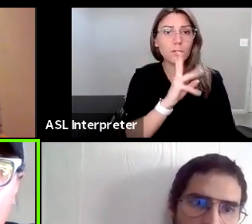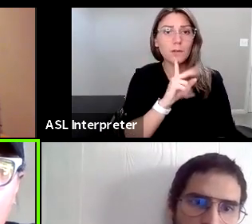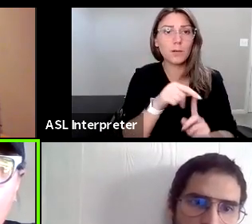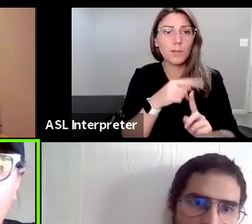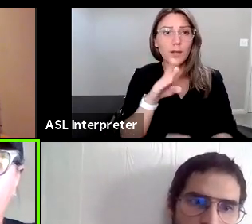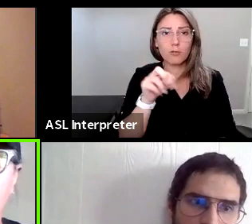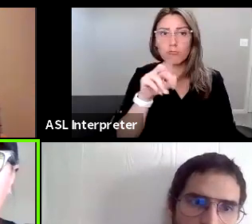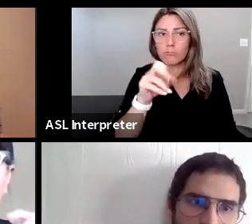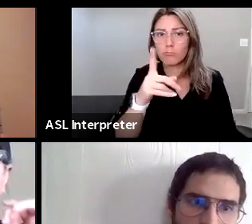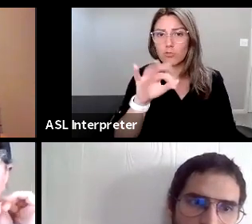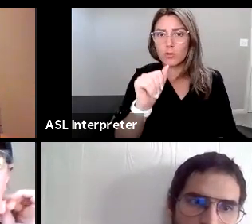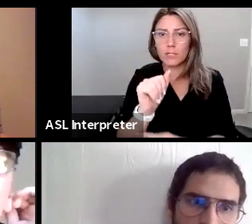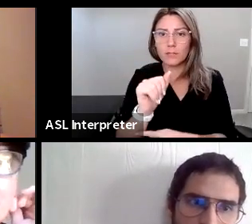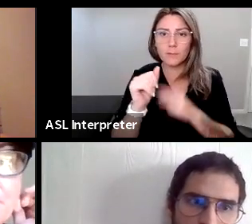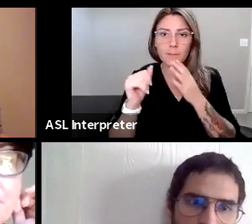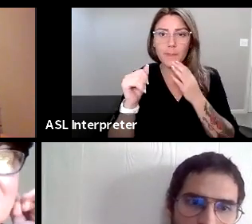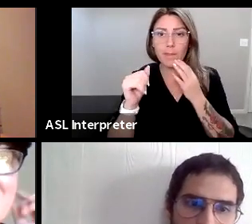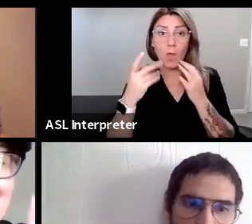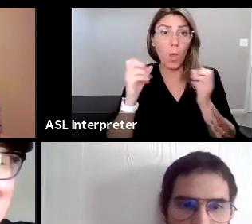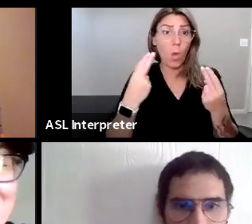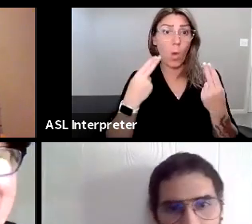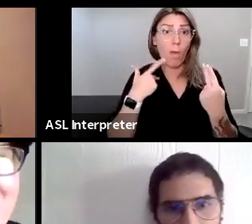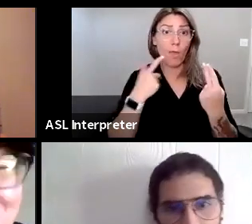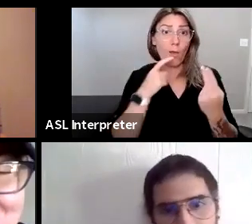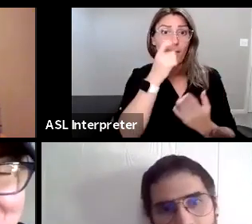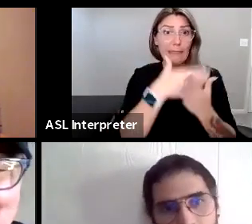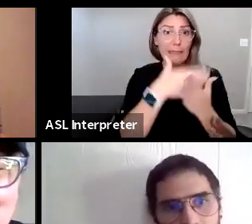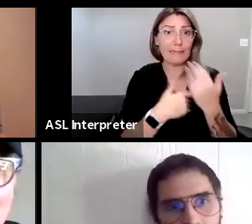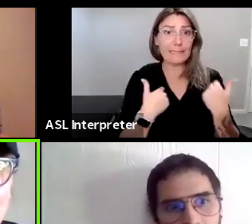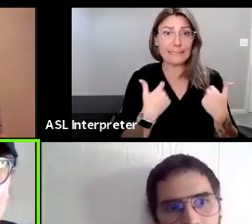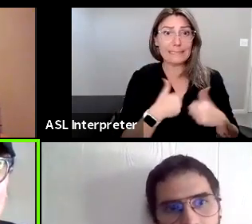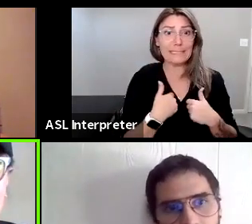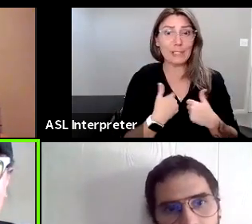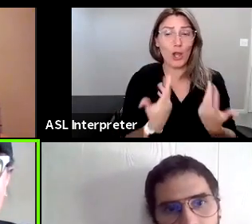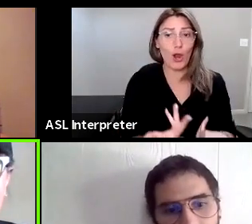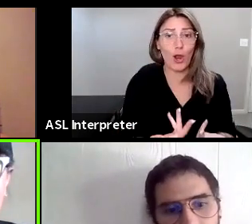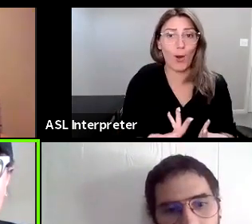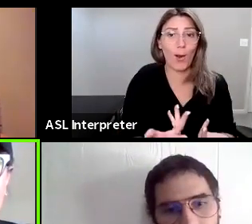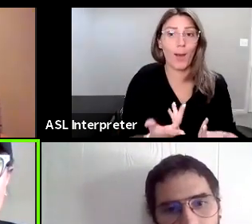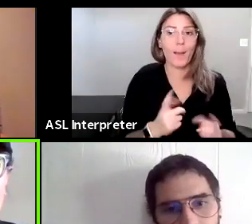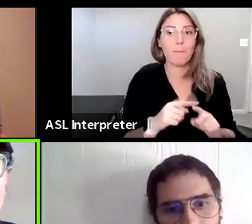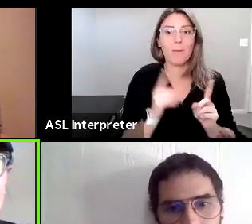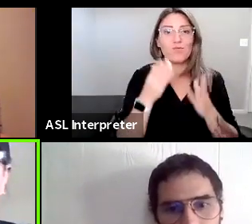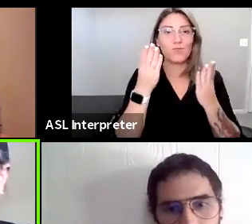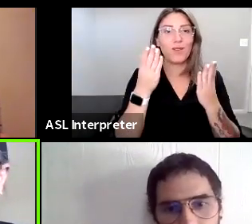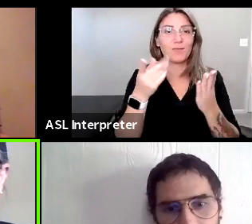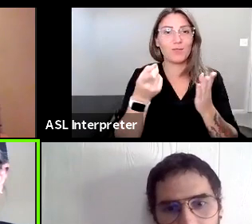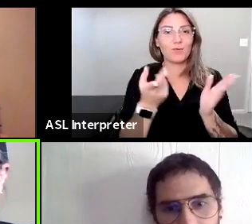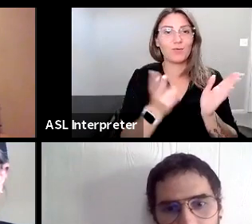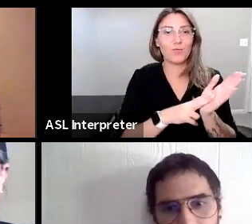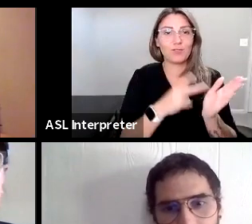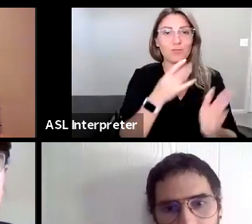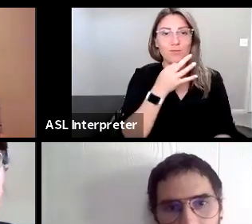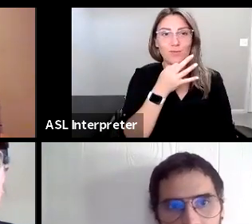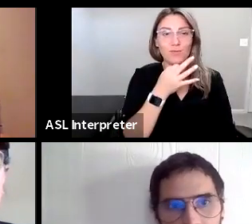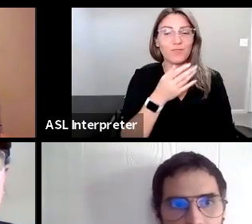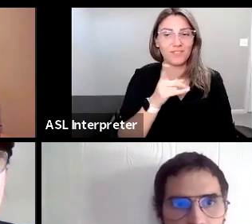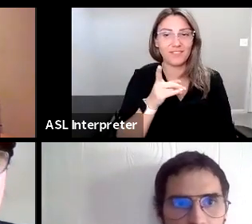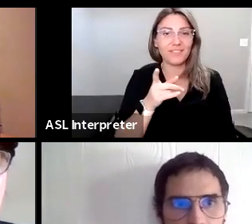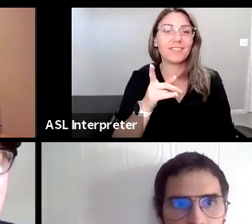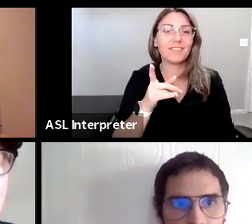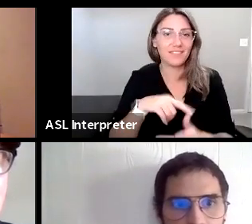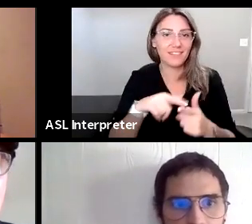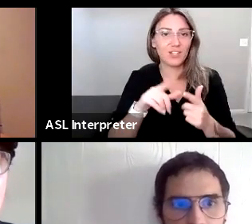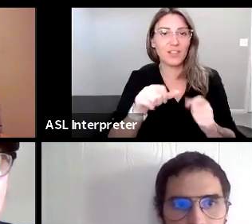quick? Oh gosh, I don't have the list with me. Okay. But definitely I recommend you registering soon, so that way you can get